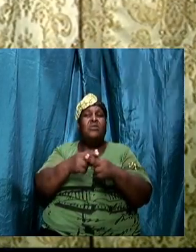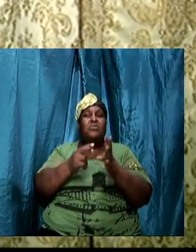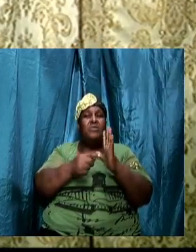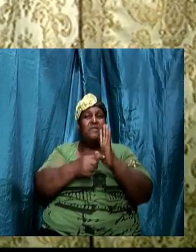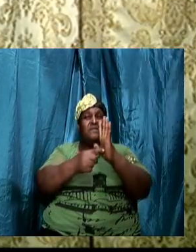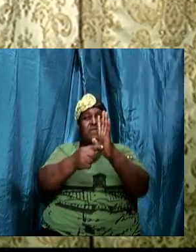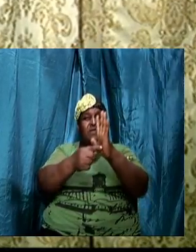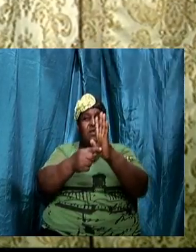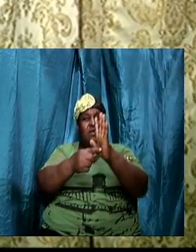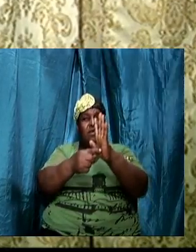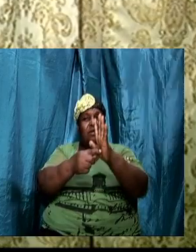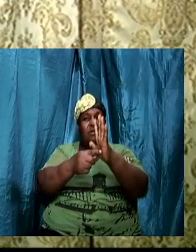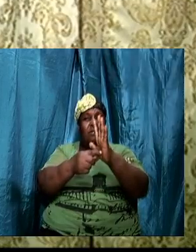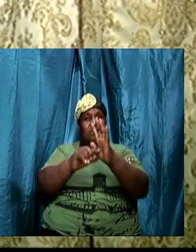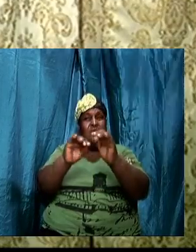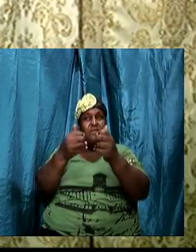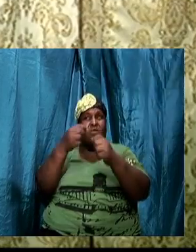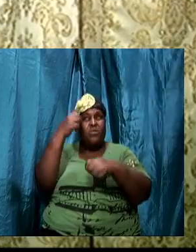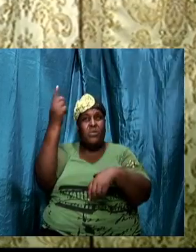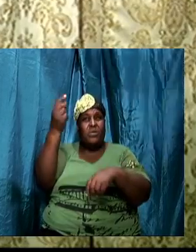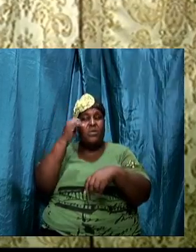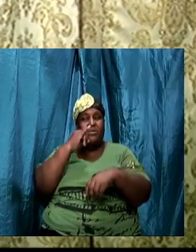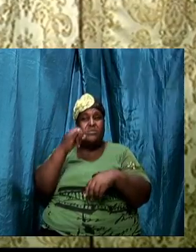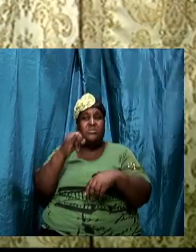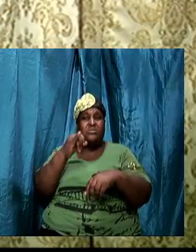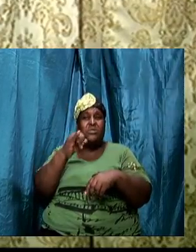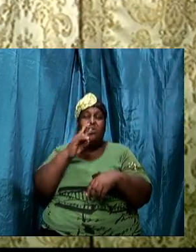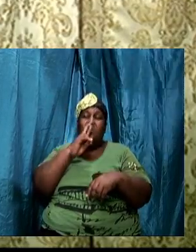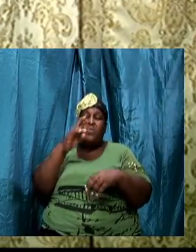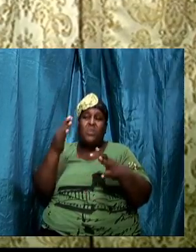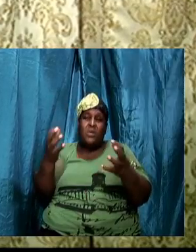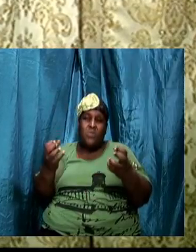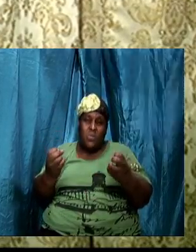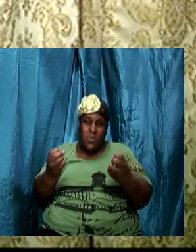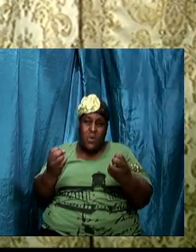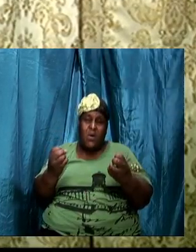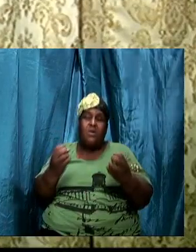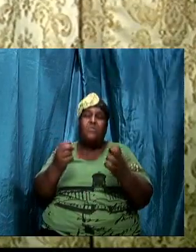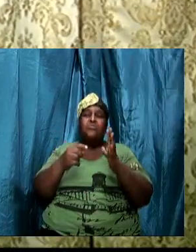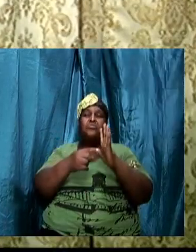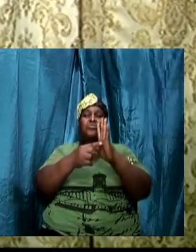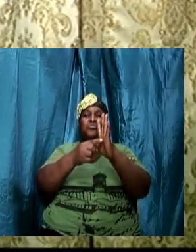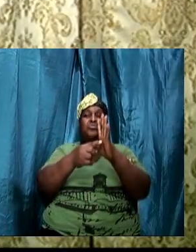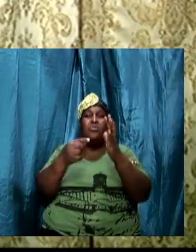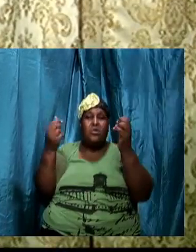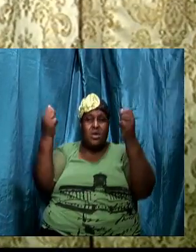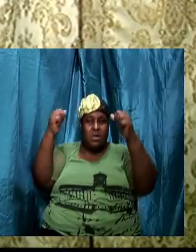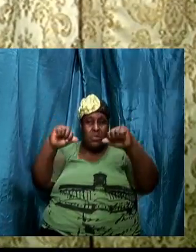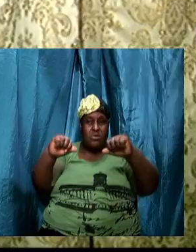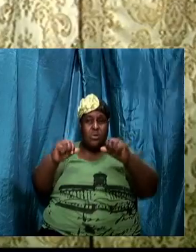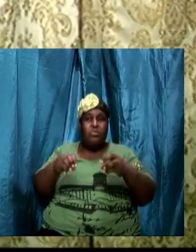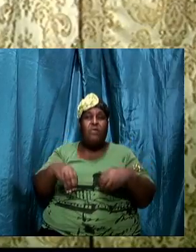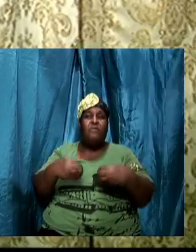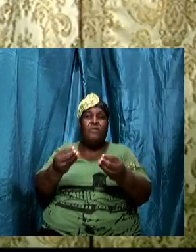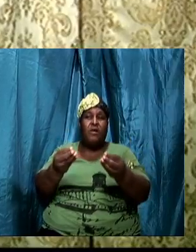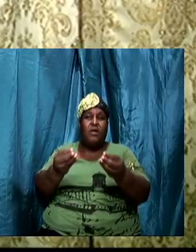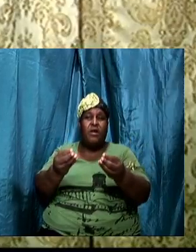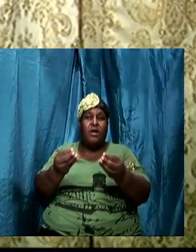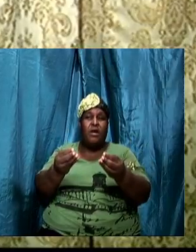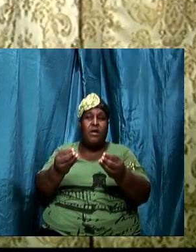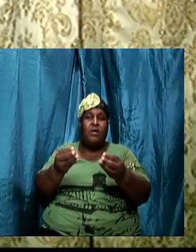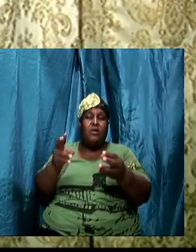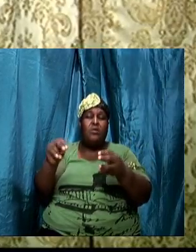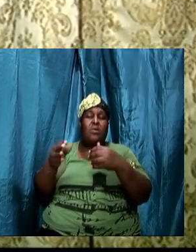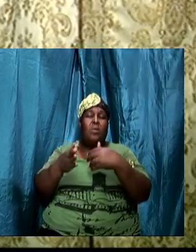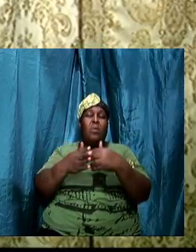His people. And if He wanted to show His ability to provide in spite of challenges, in